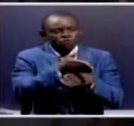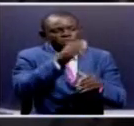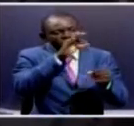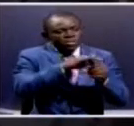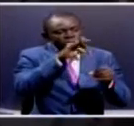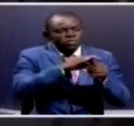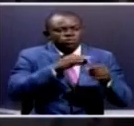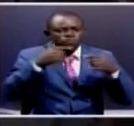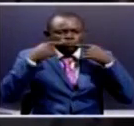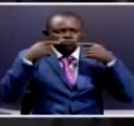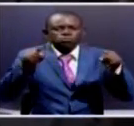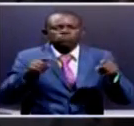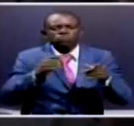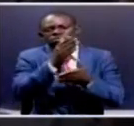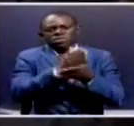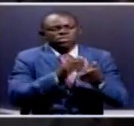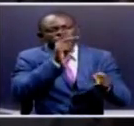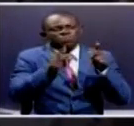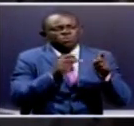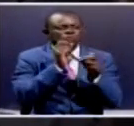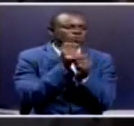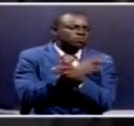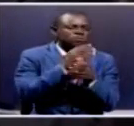in the last I don't know how many years.